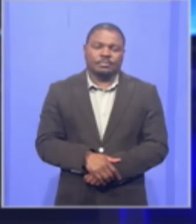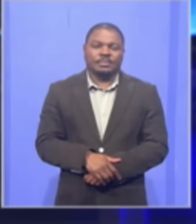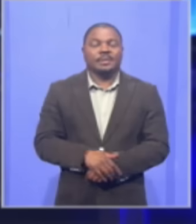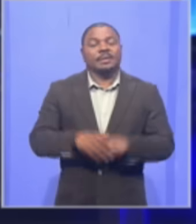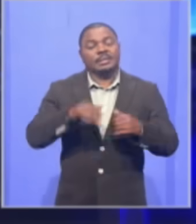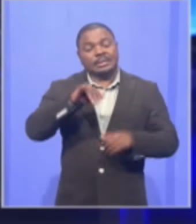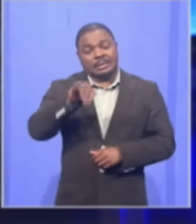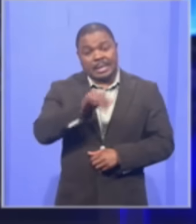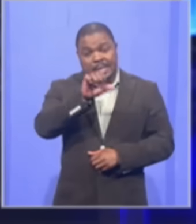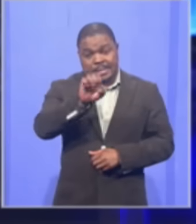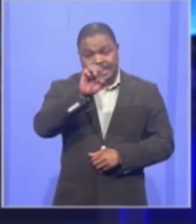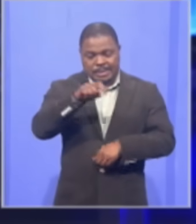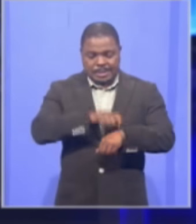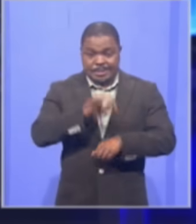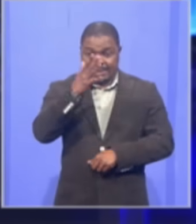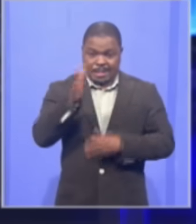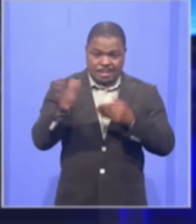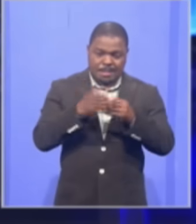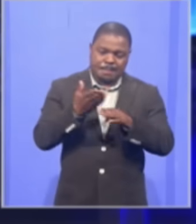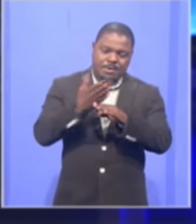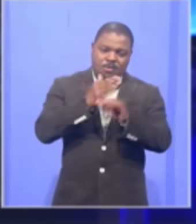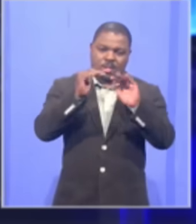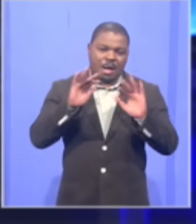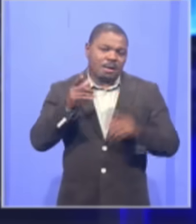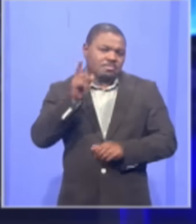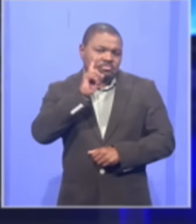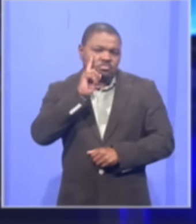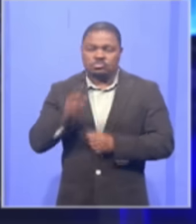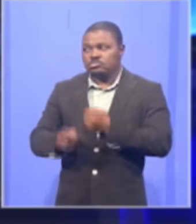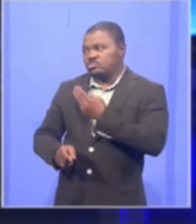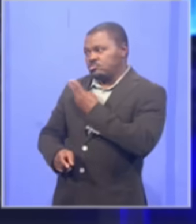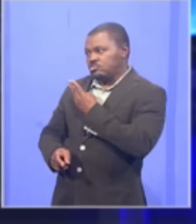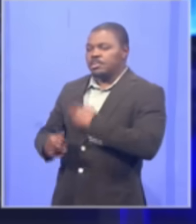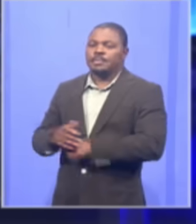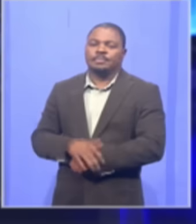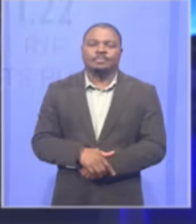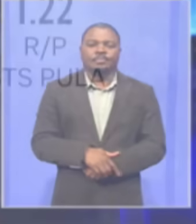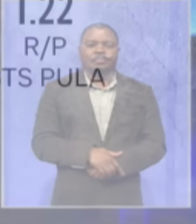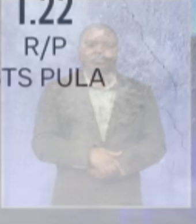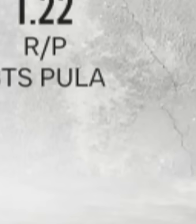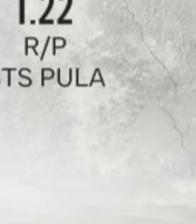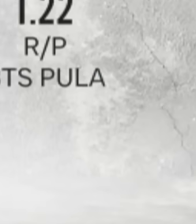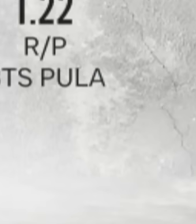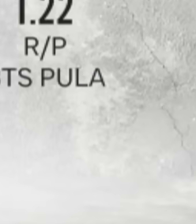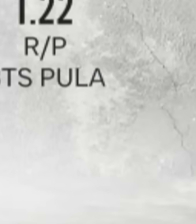Jwale re bone hore mebaraka e sebeditse jwang ha JSE e ne kwala hore nya bohlano.